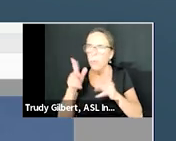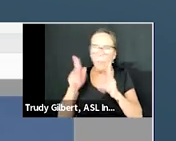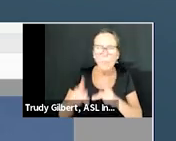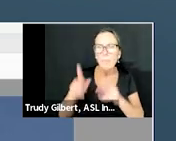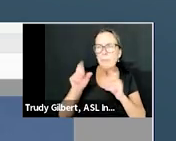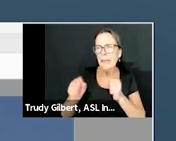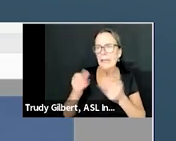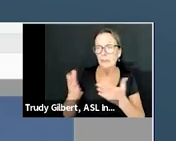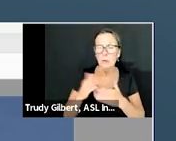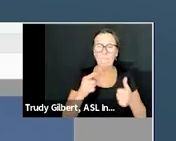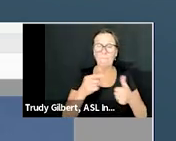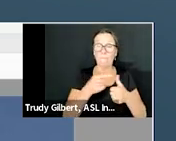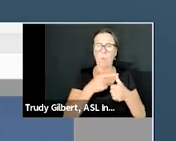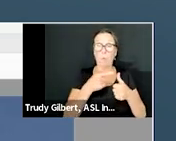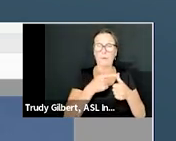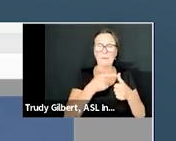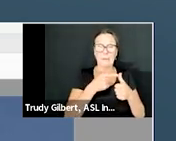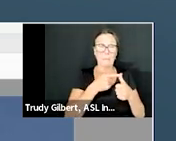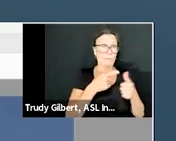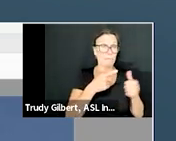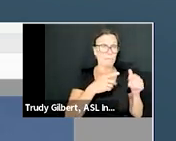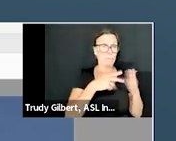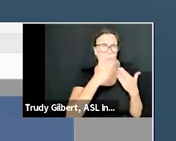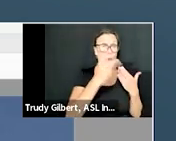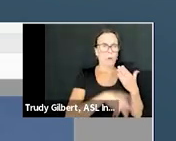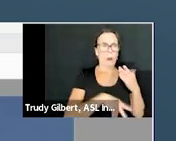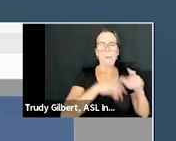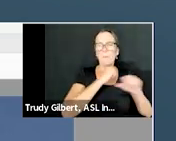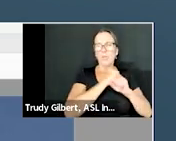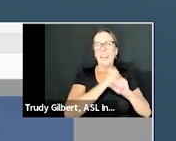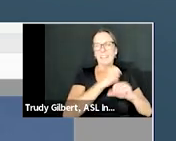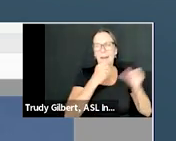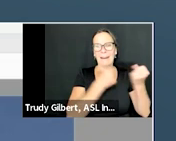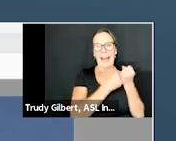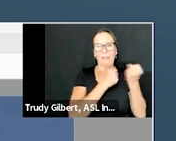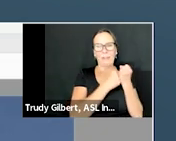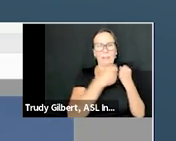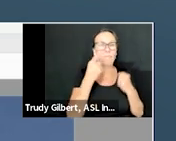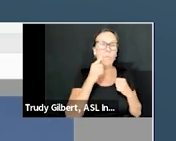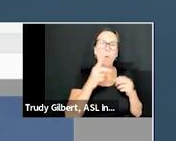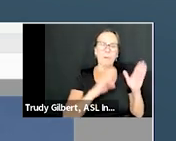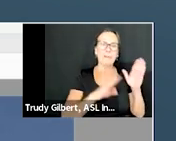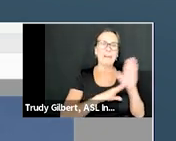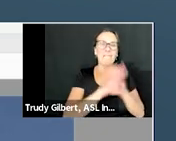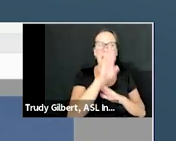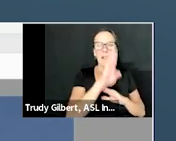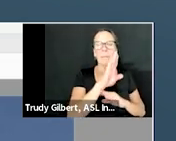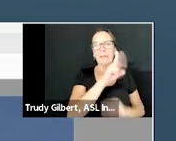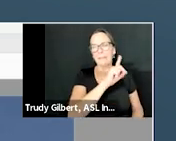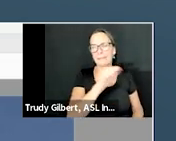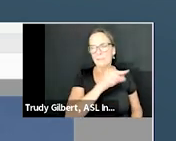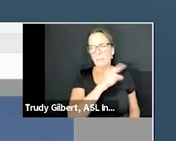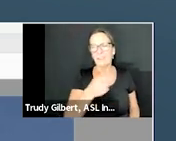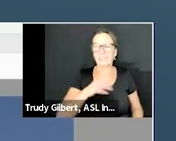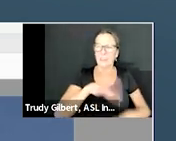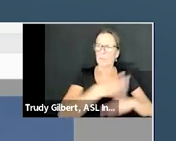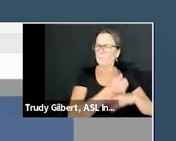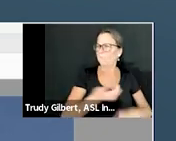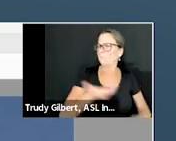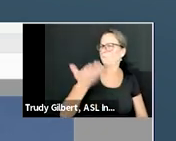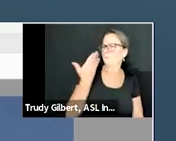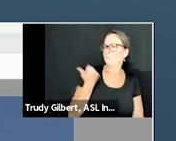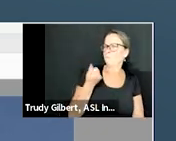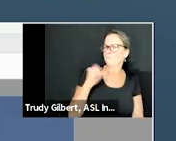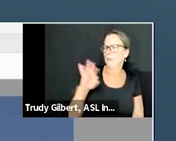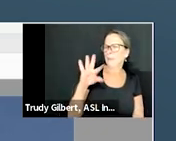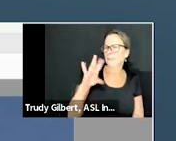instance, the first program was called Protection and Advocacy for Developmental Disabilities, and that was in 1975, and allowed the PNA